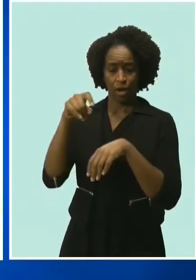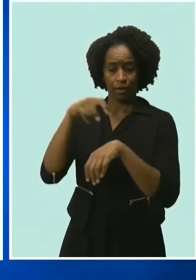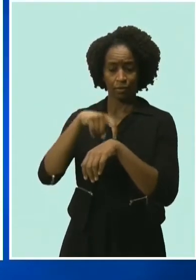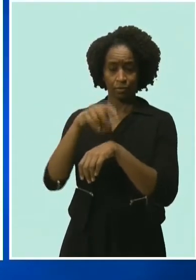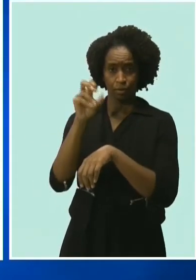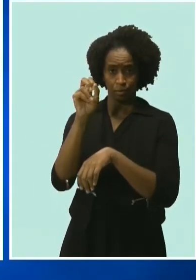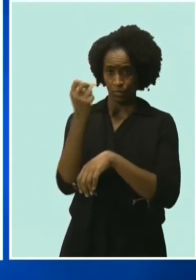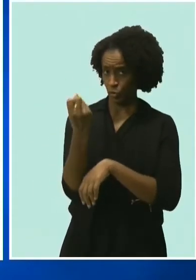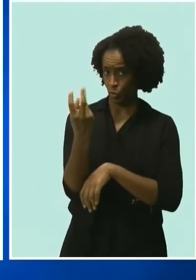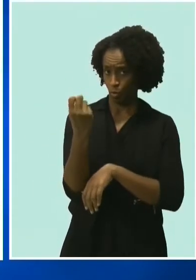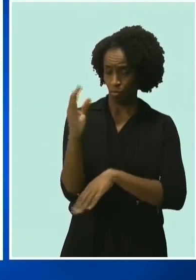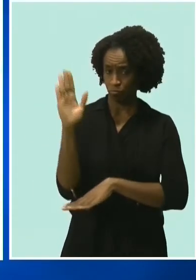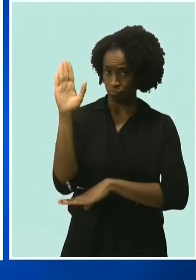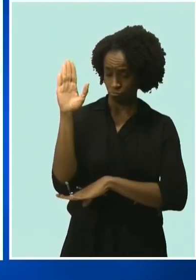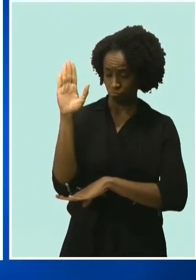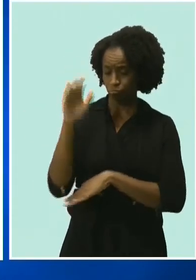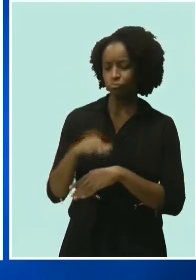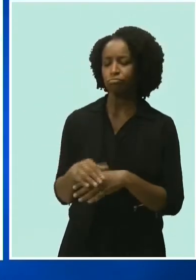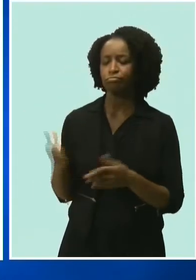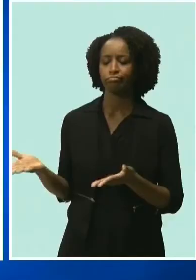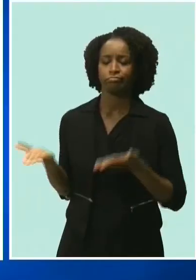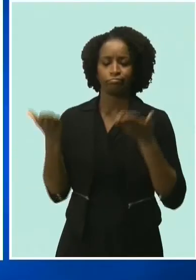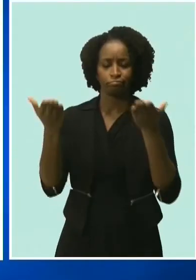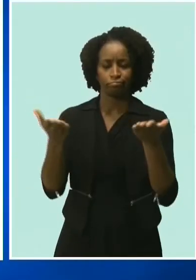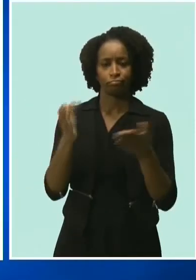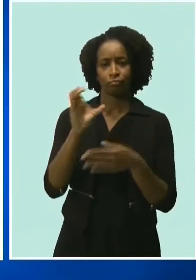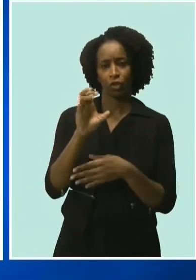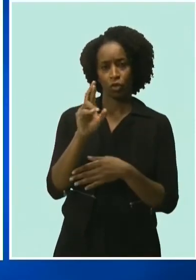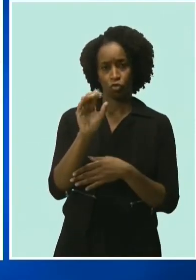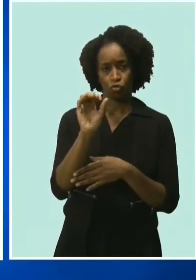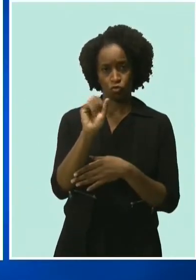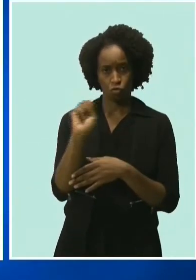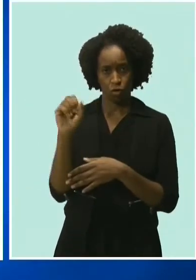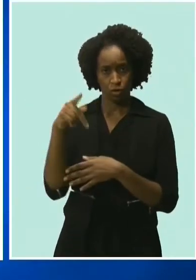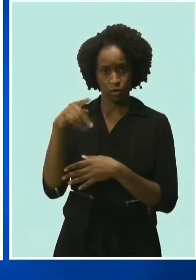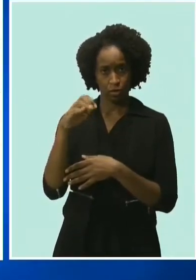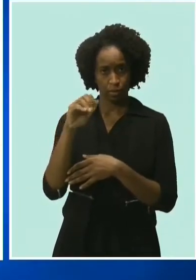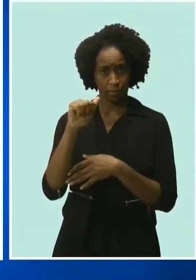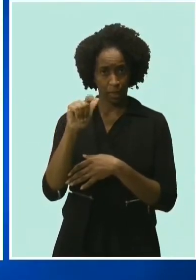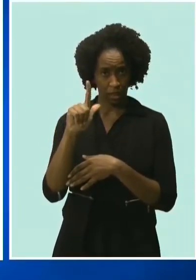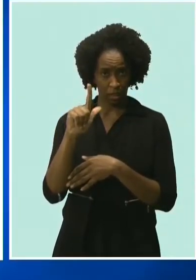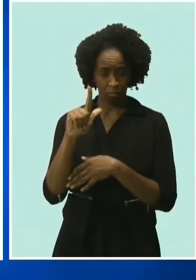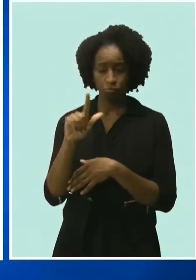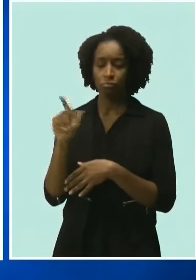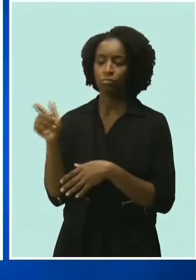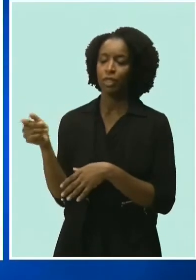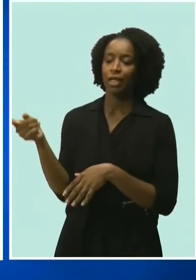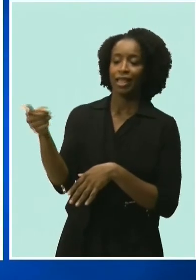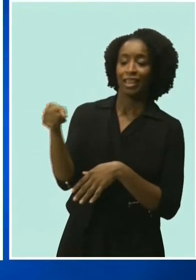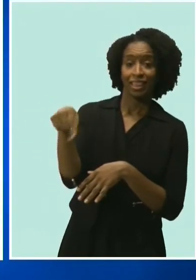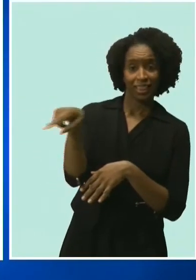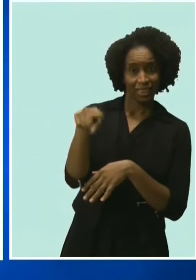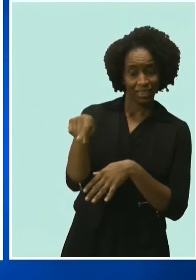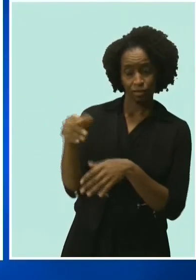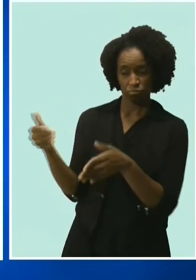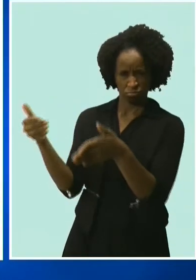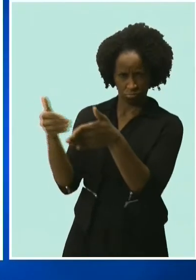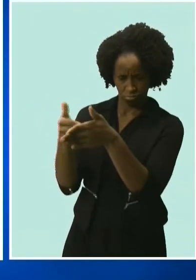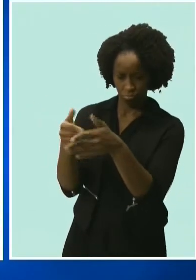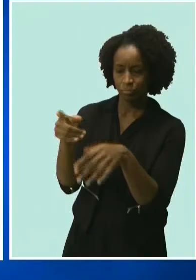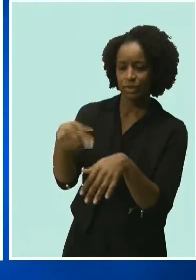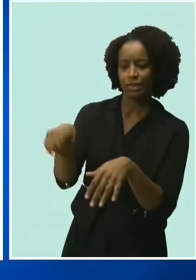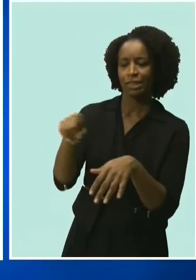cross appeal to the court, while respondents have until 18 hours on Friday to submit their replies to the cross